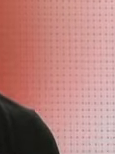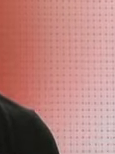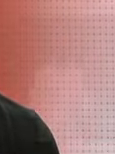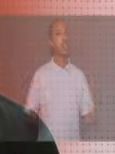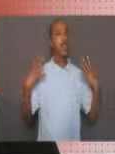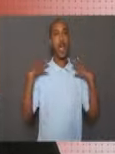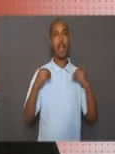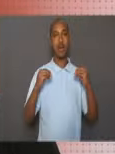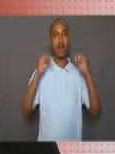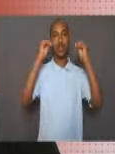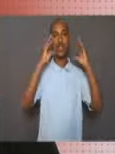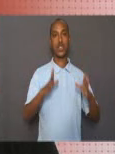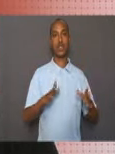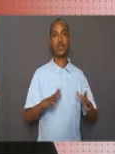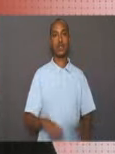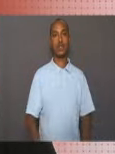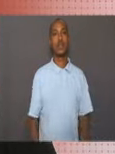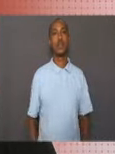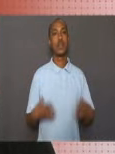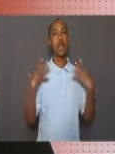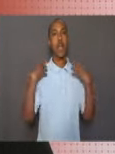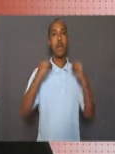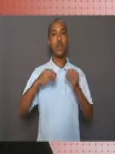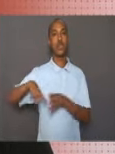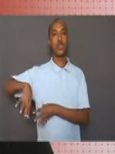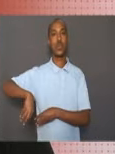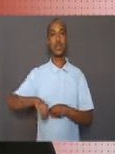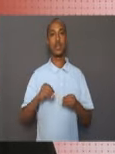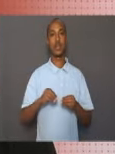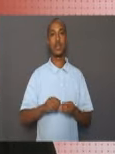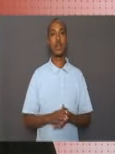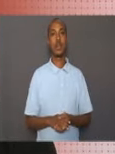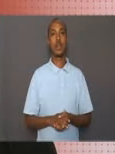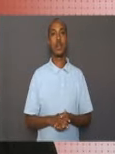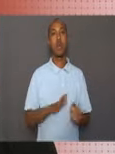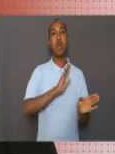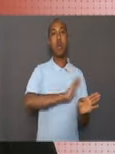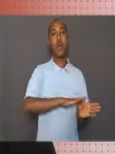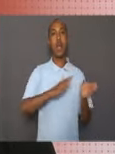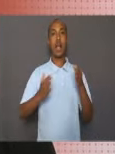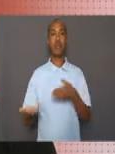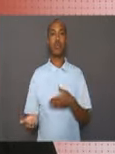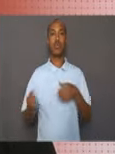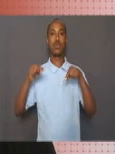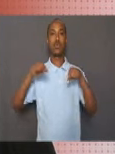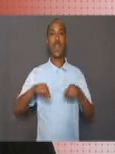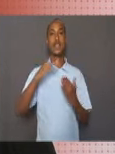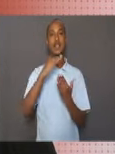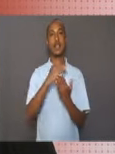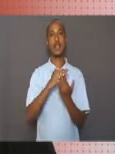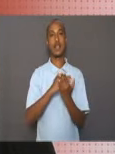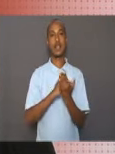Hello, teacher. Hello, students. Welcome to today's